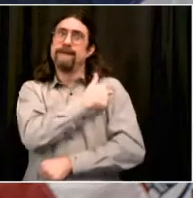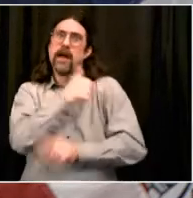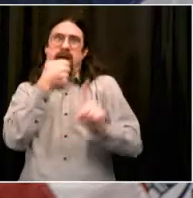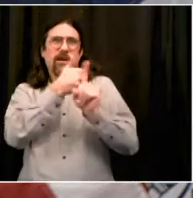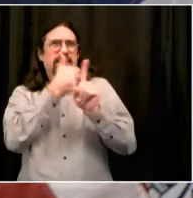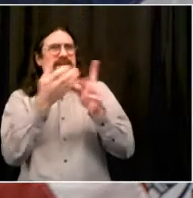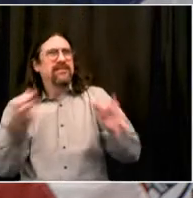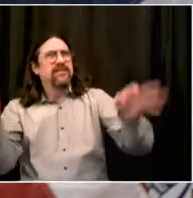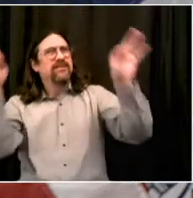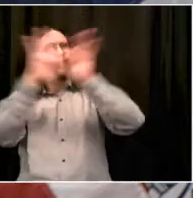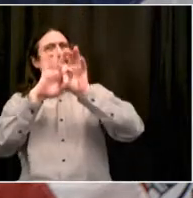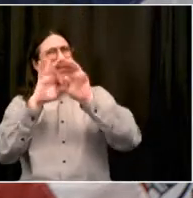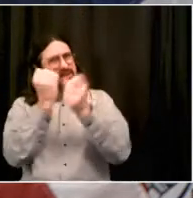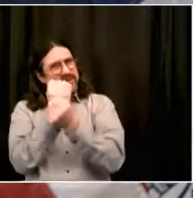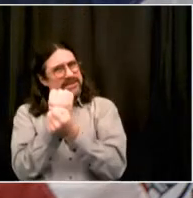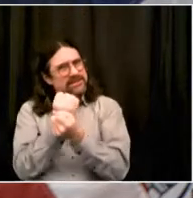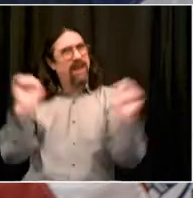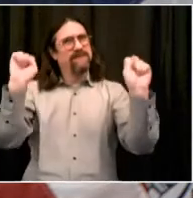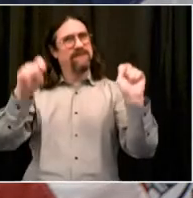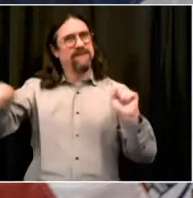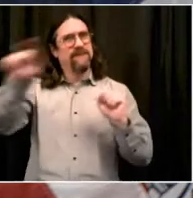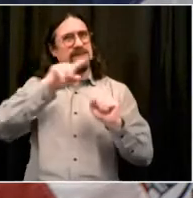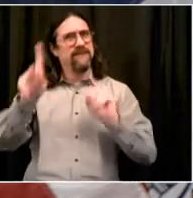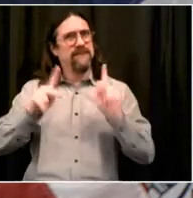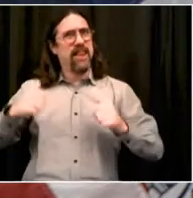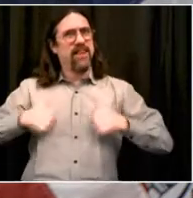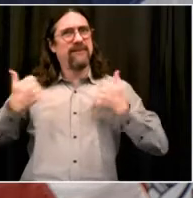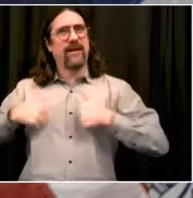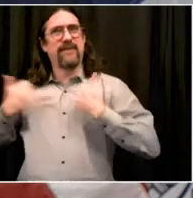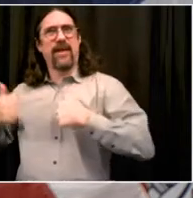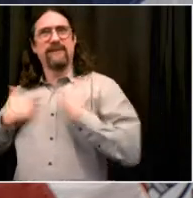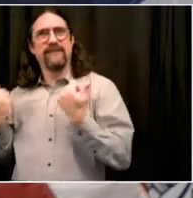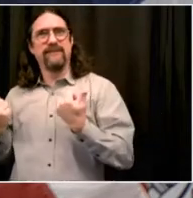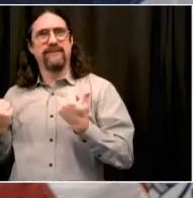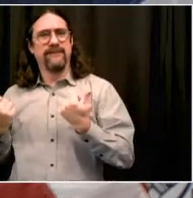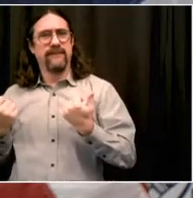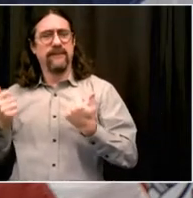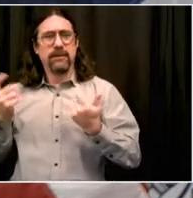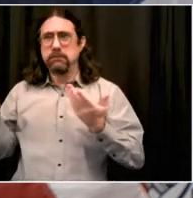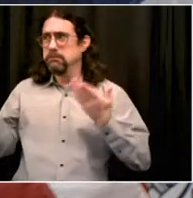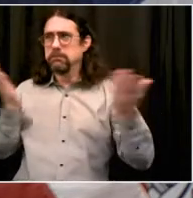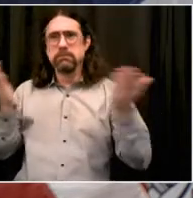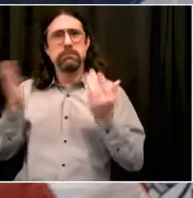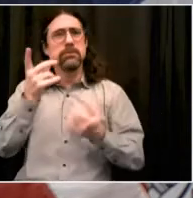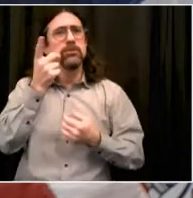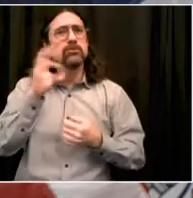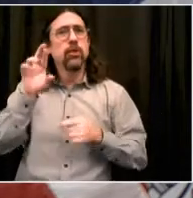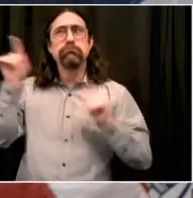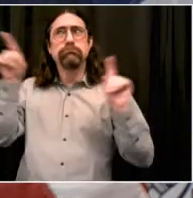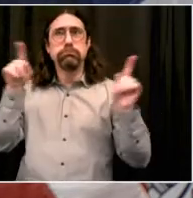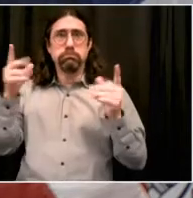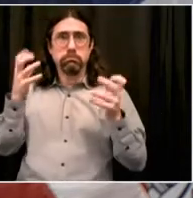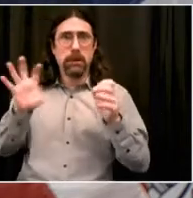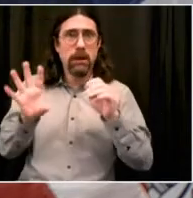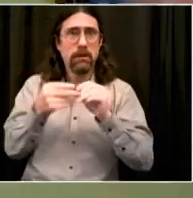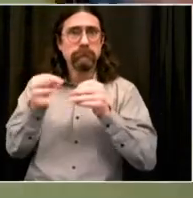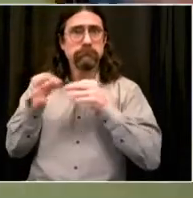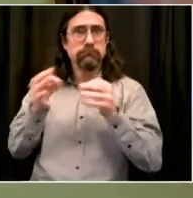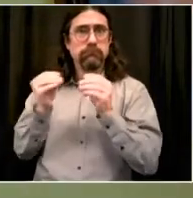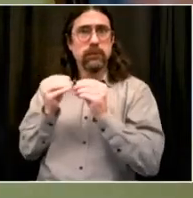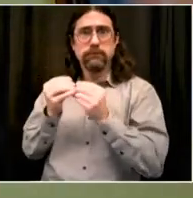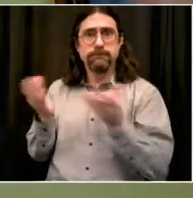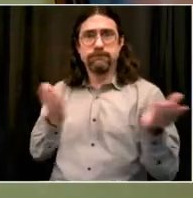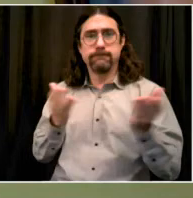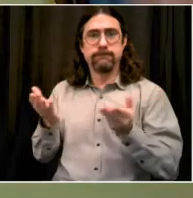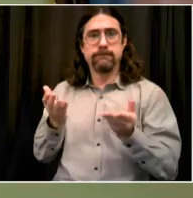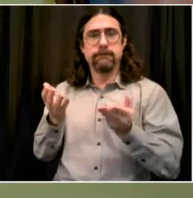Great. Thank you very much for the question. And we realize this is going to be an absolutely critical issue to make sure that people have the trust in